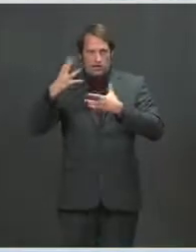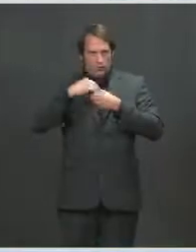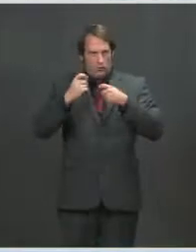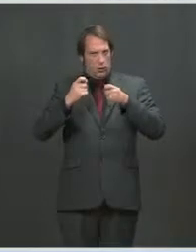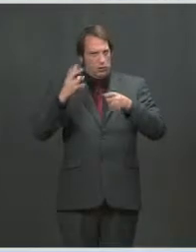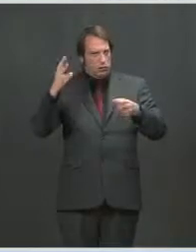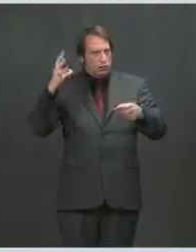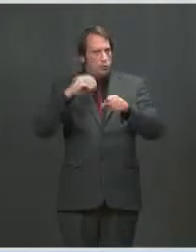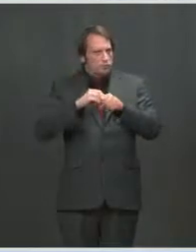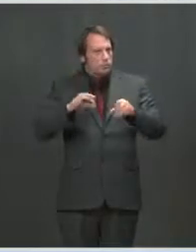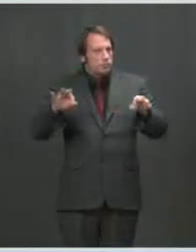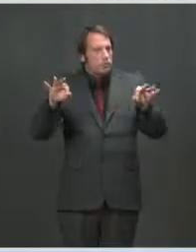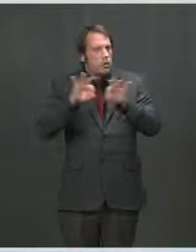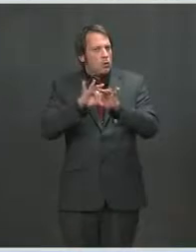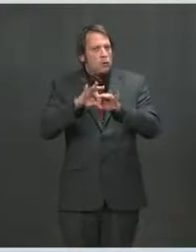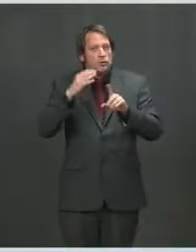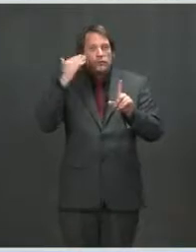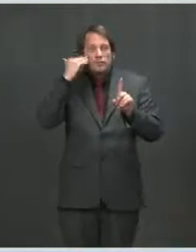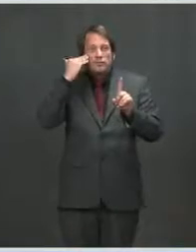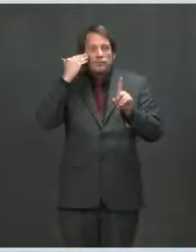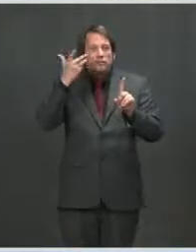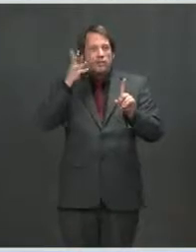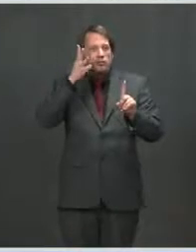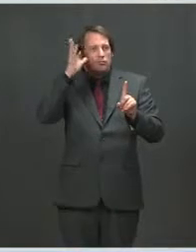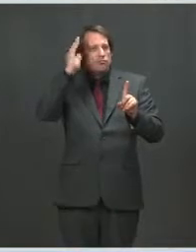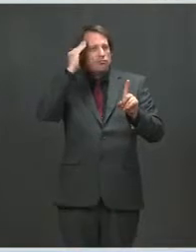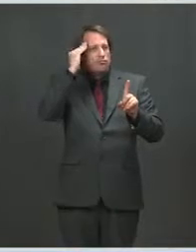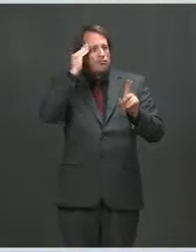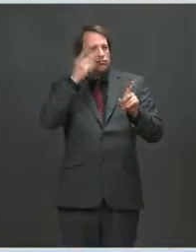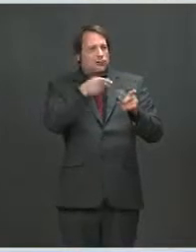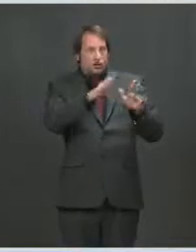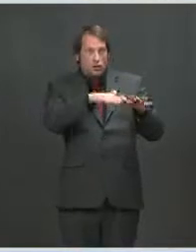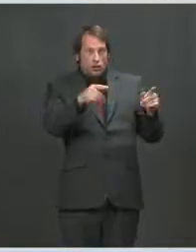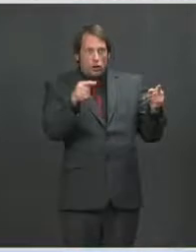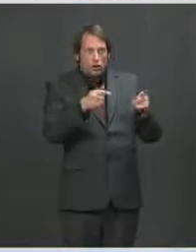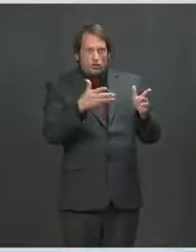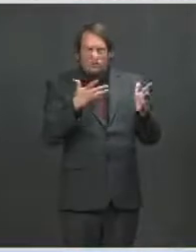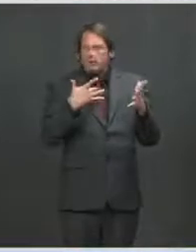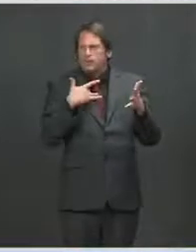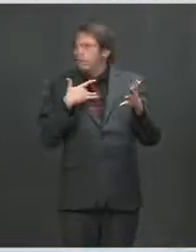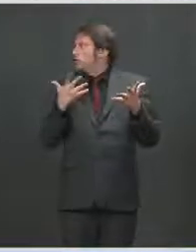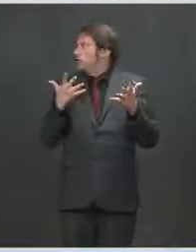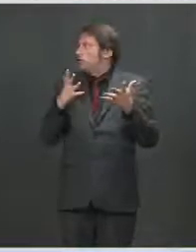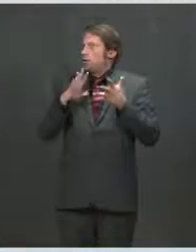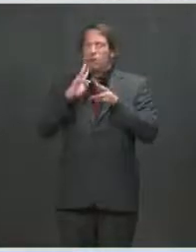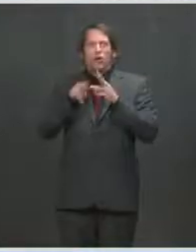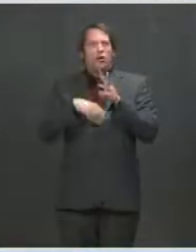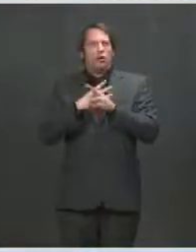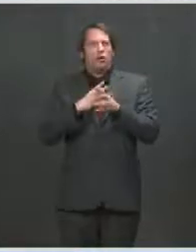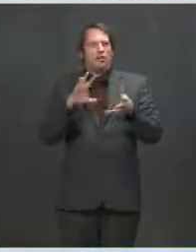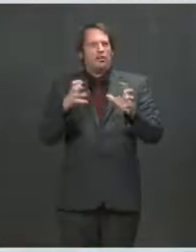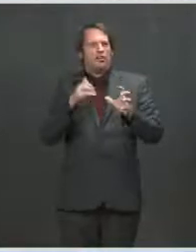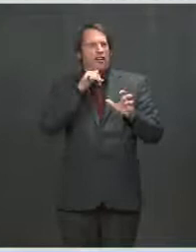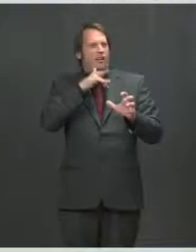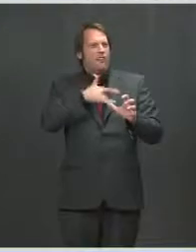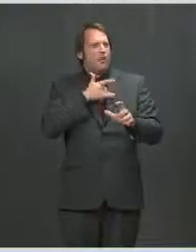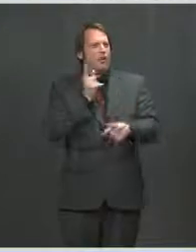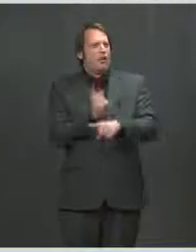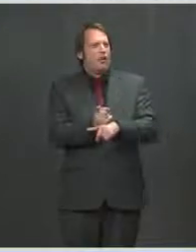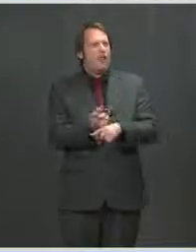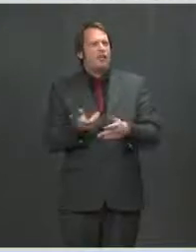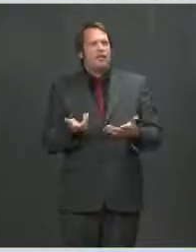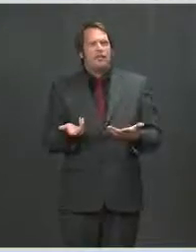hurting, nothing in your world is right. When your spouse is at home trying to make ends meet, or